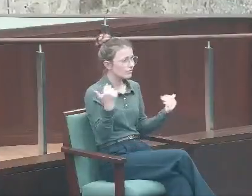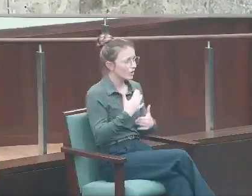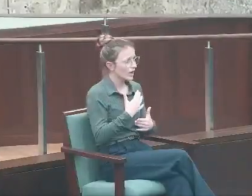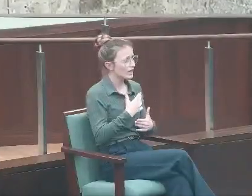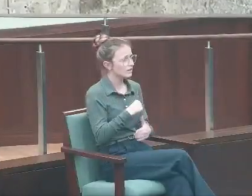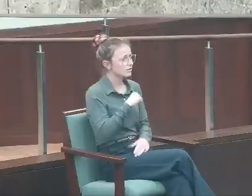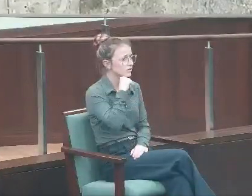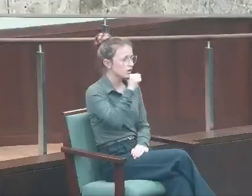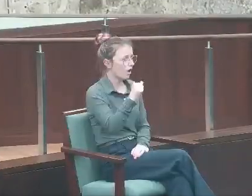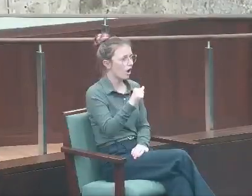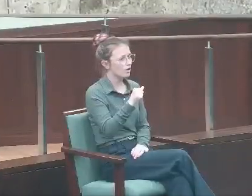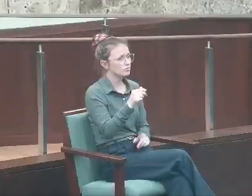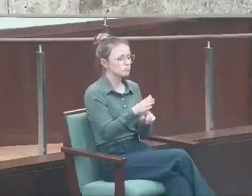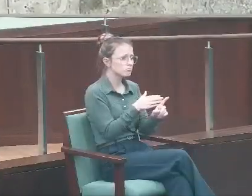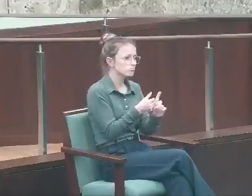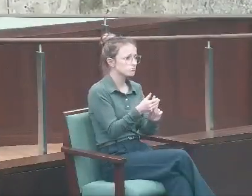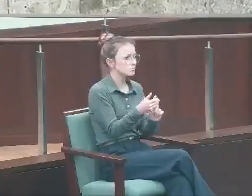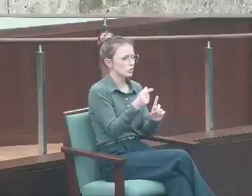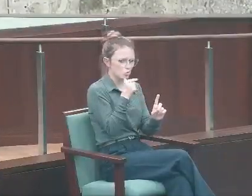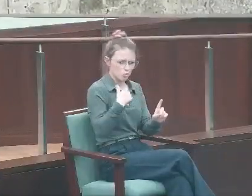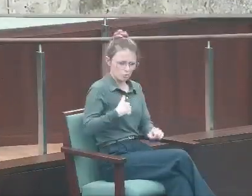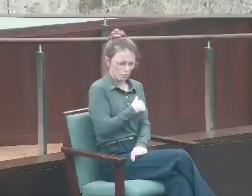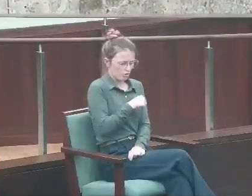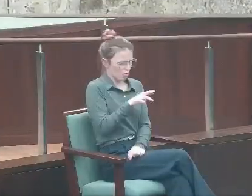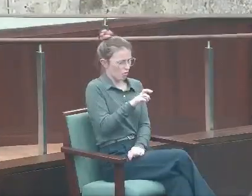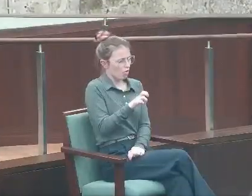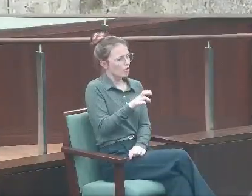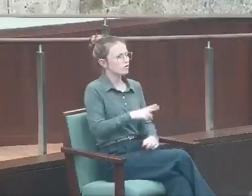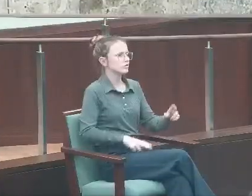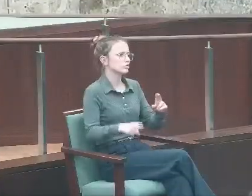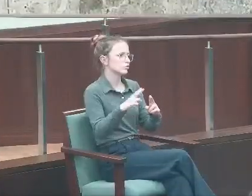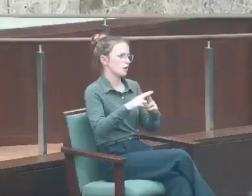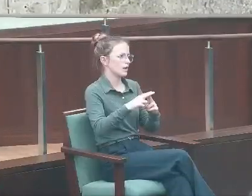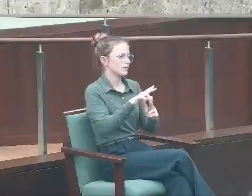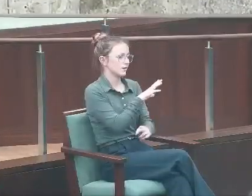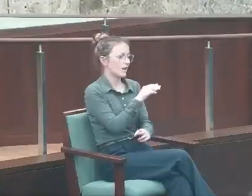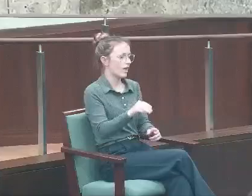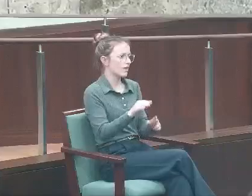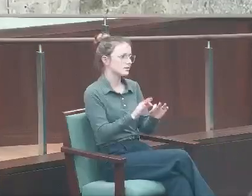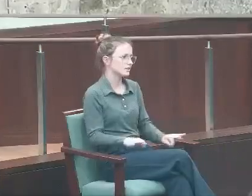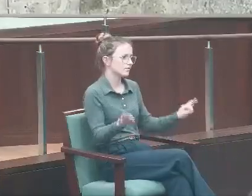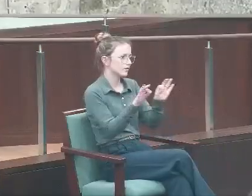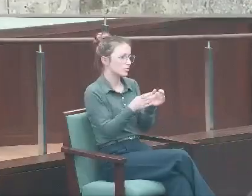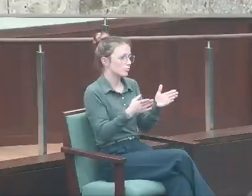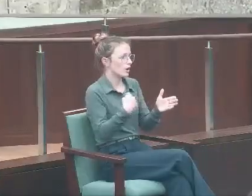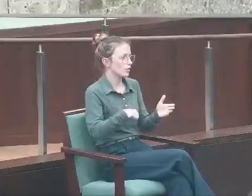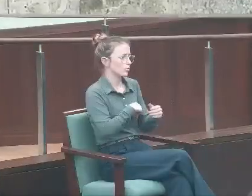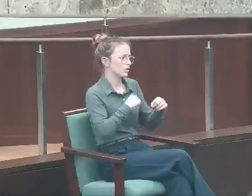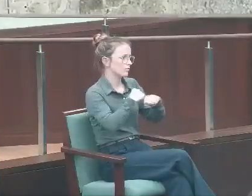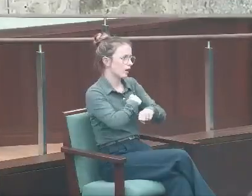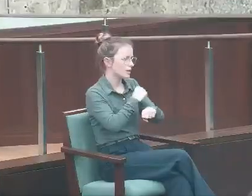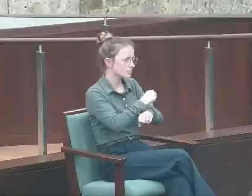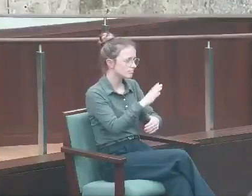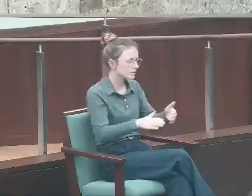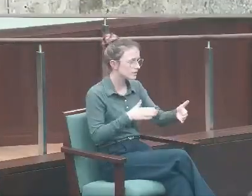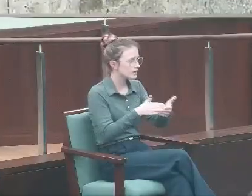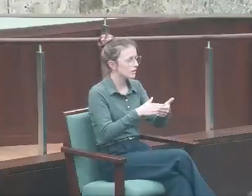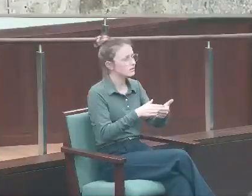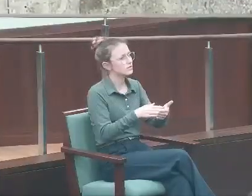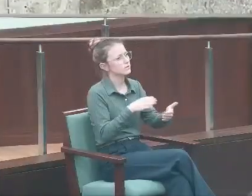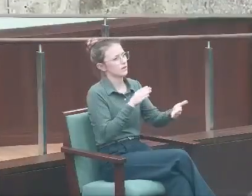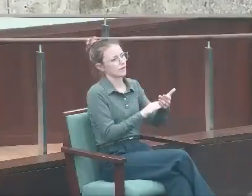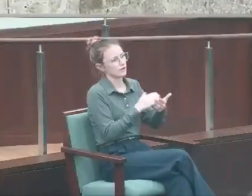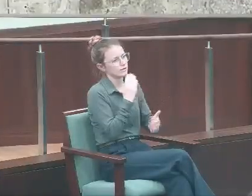to be who we are is the greatest and most significant way that we can fight back against